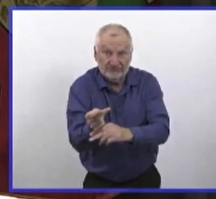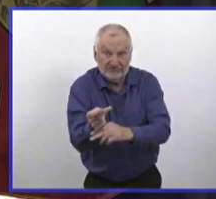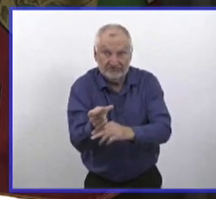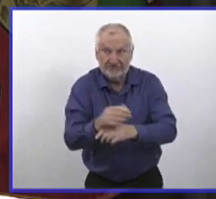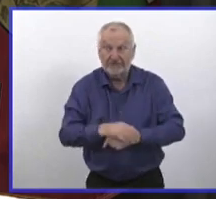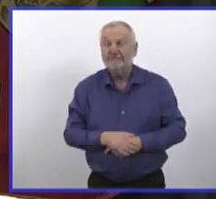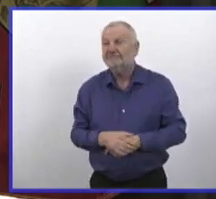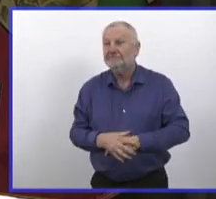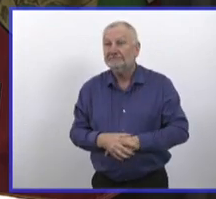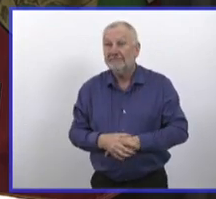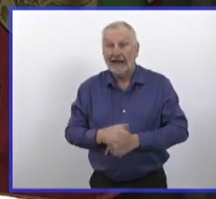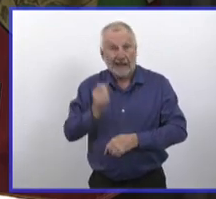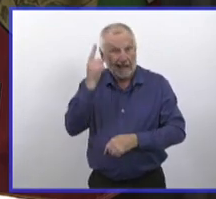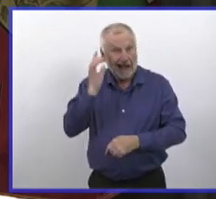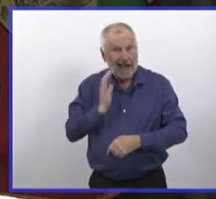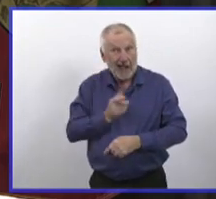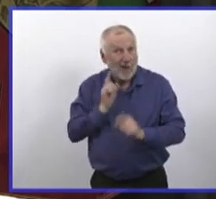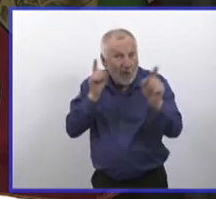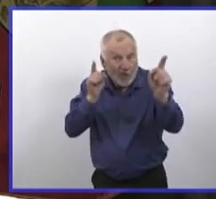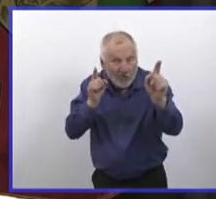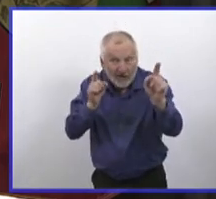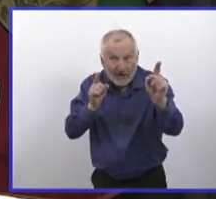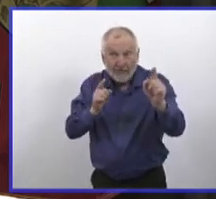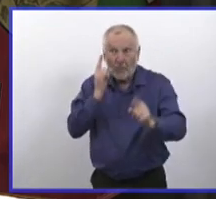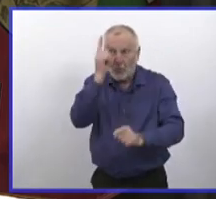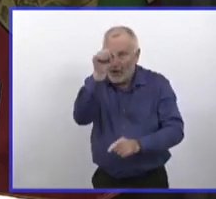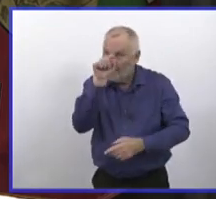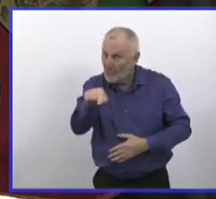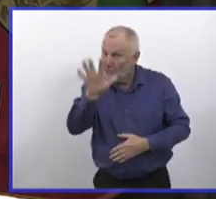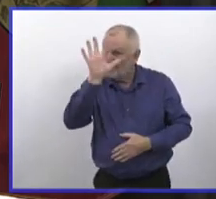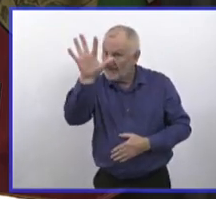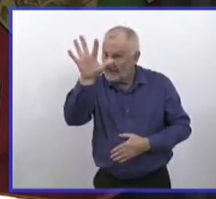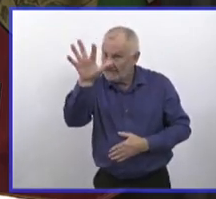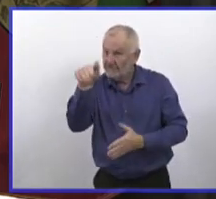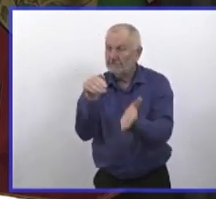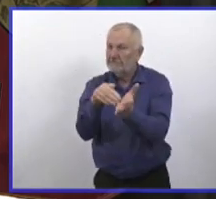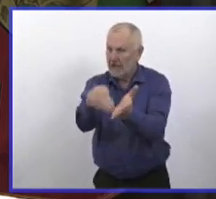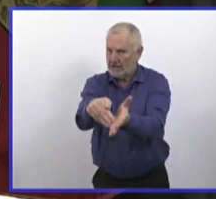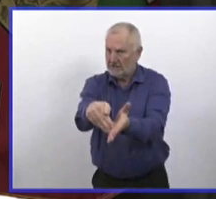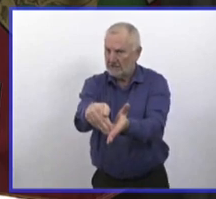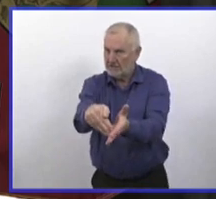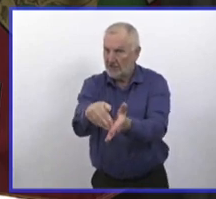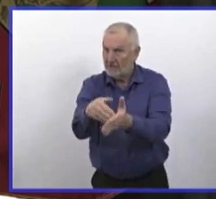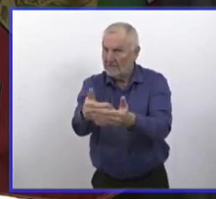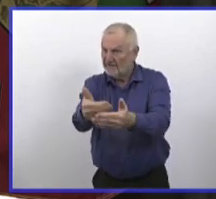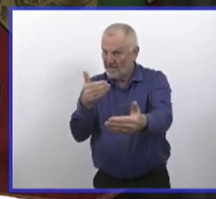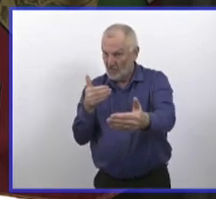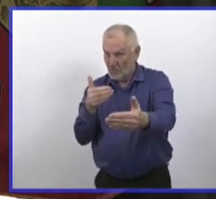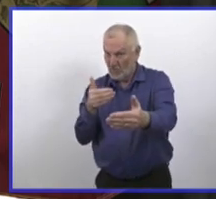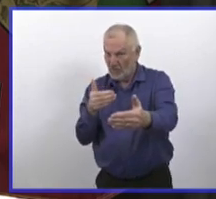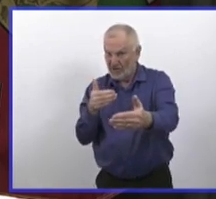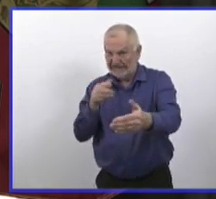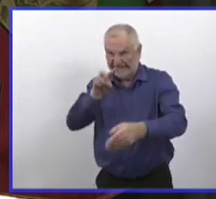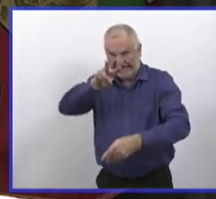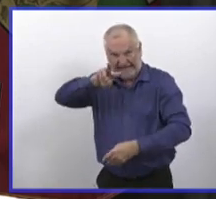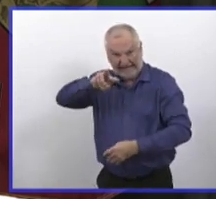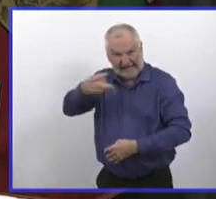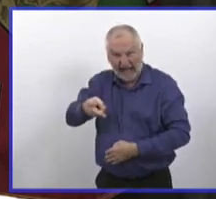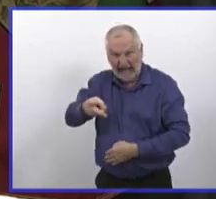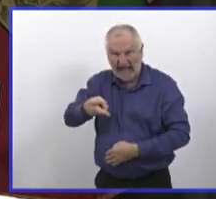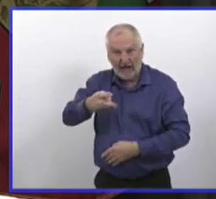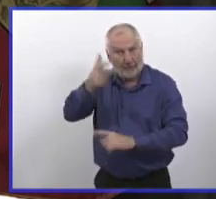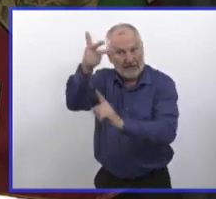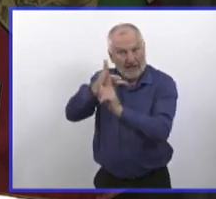Our goal is to be able to give 1.5 million doses of vaccine by the end of the second quarter beginning on